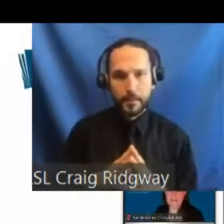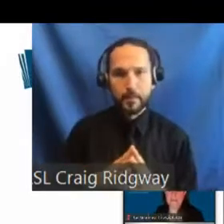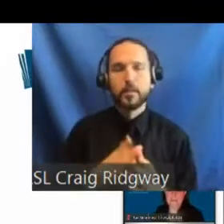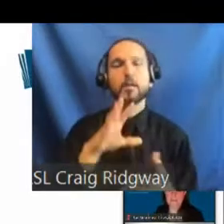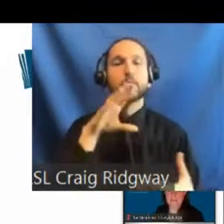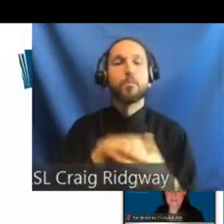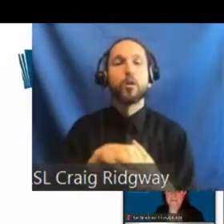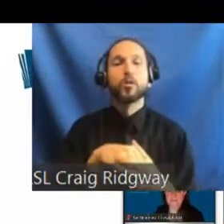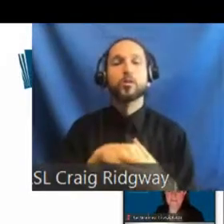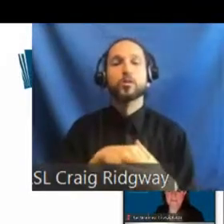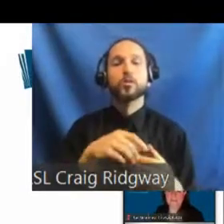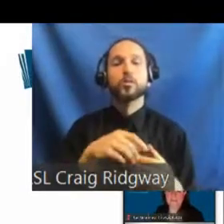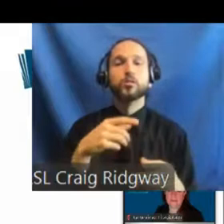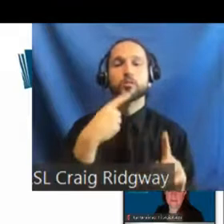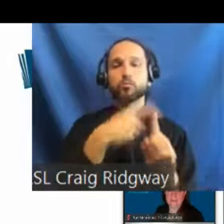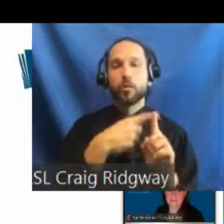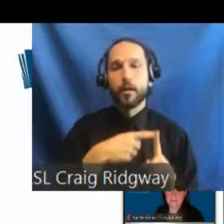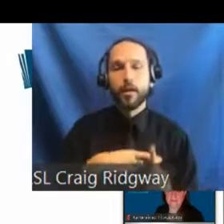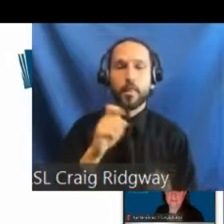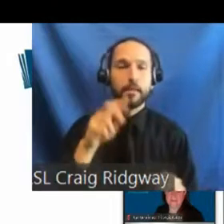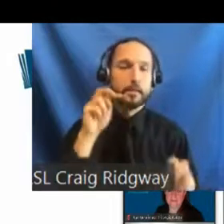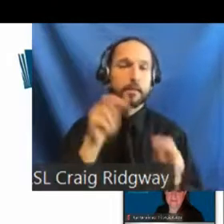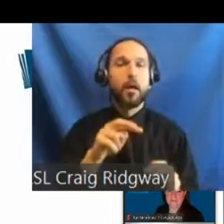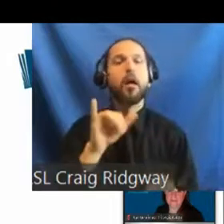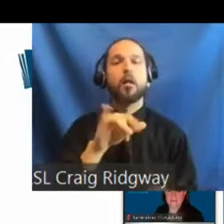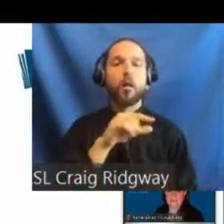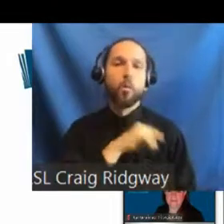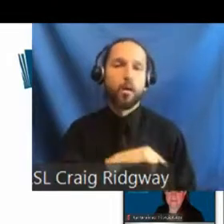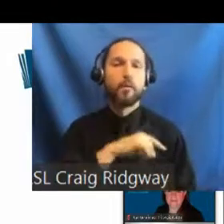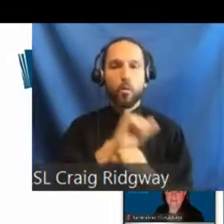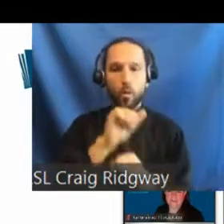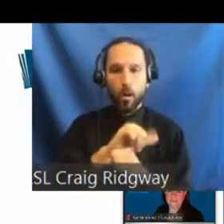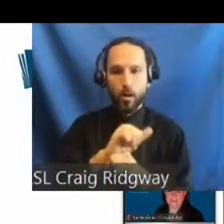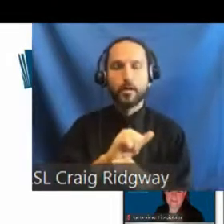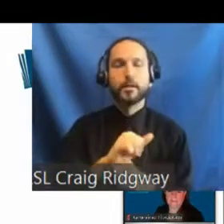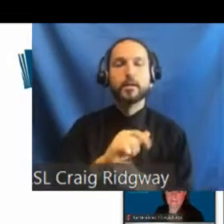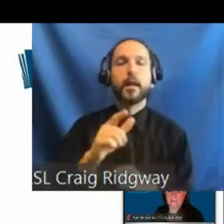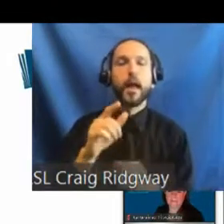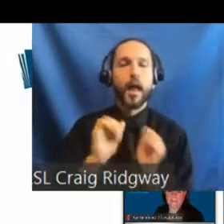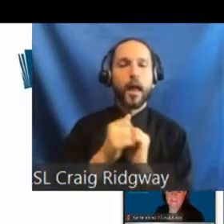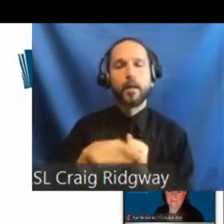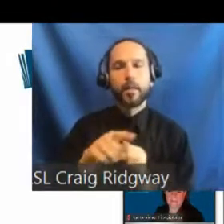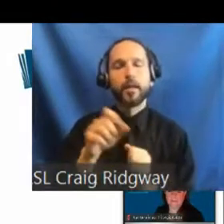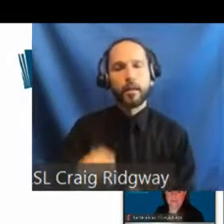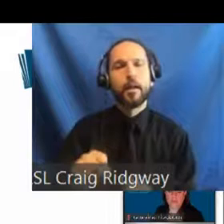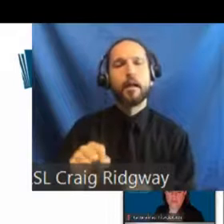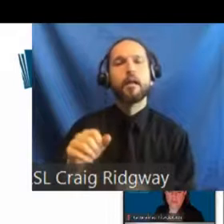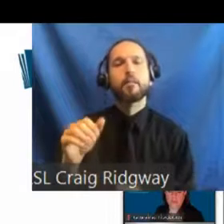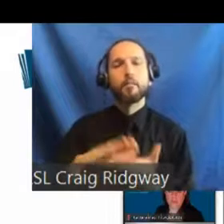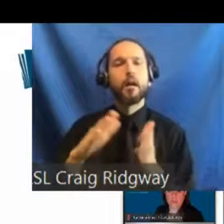Participants' strengths are highlighted so employers see a qualified worker and how they can be an asset.